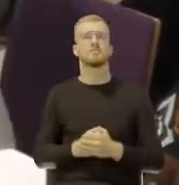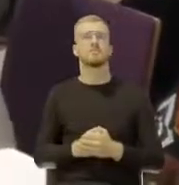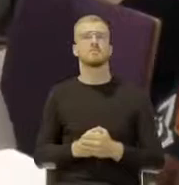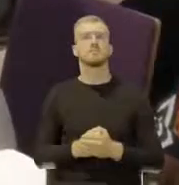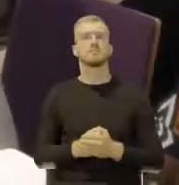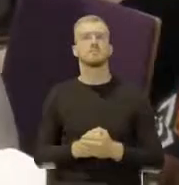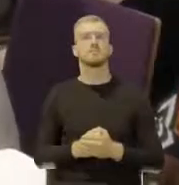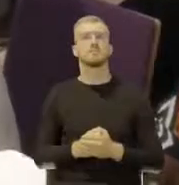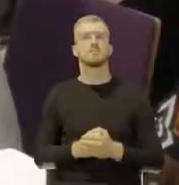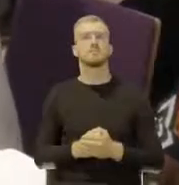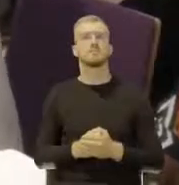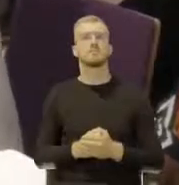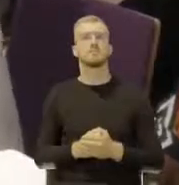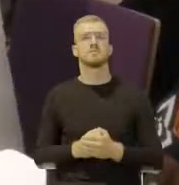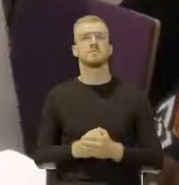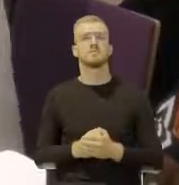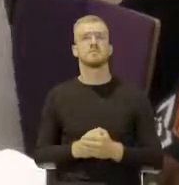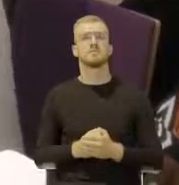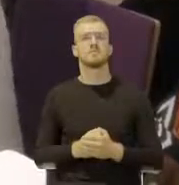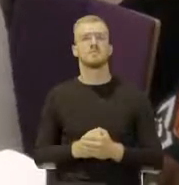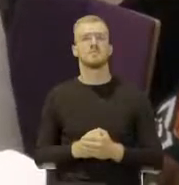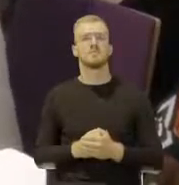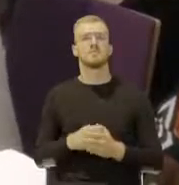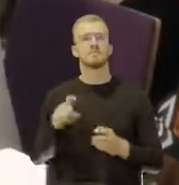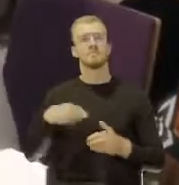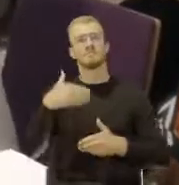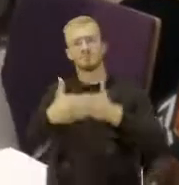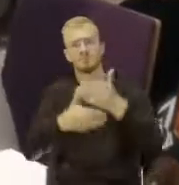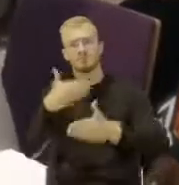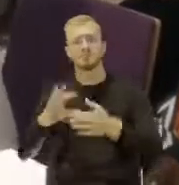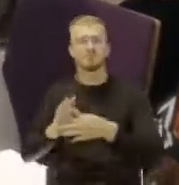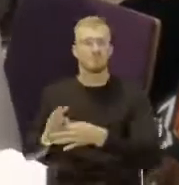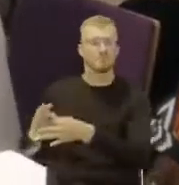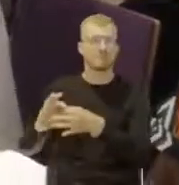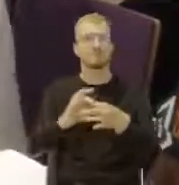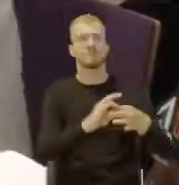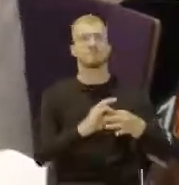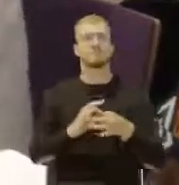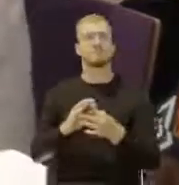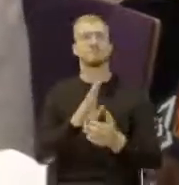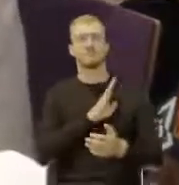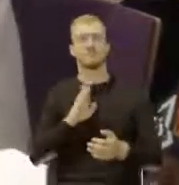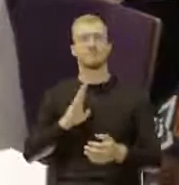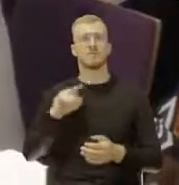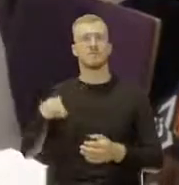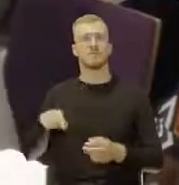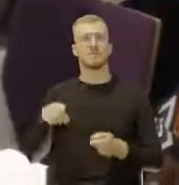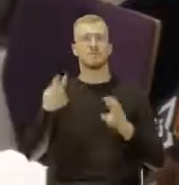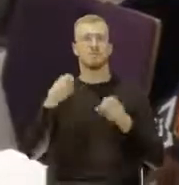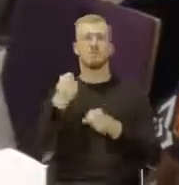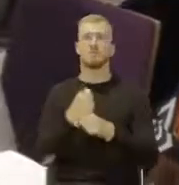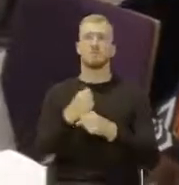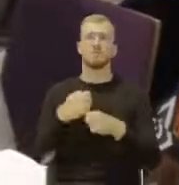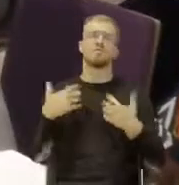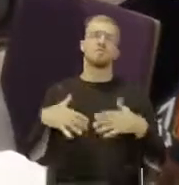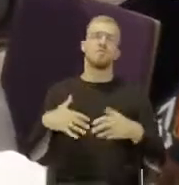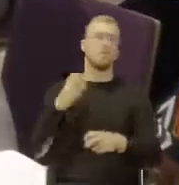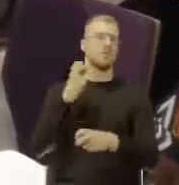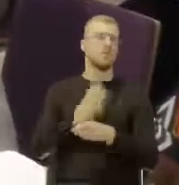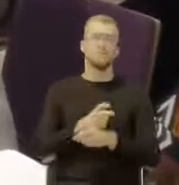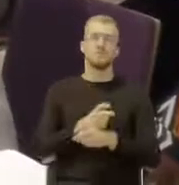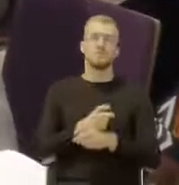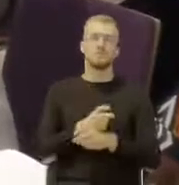a common management of them. And we have worked hard with the International Union of Public Transport